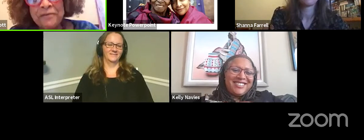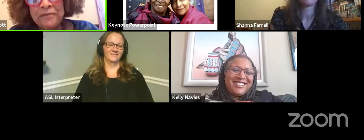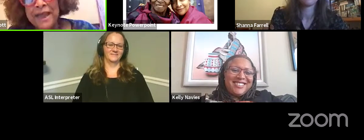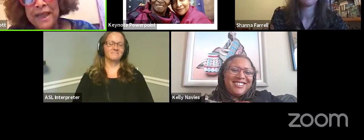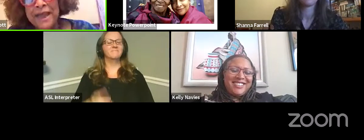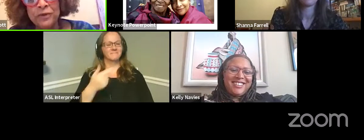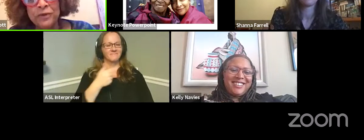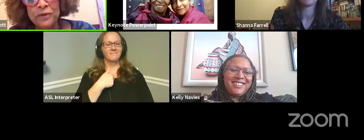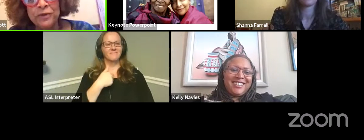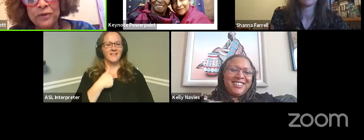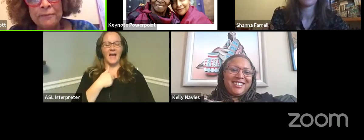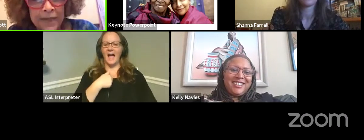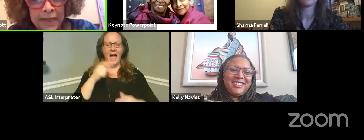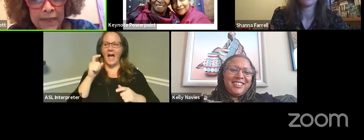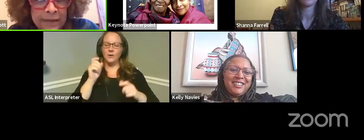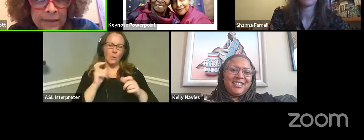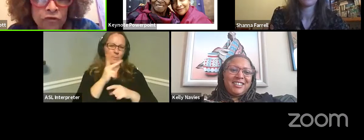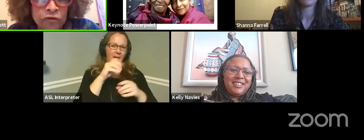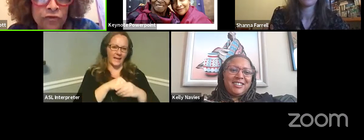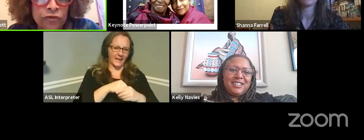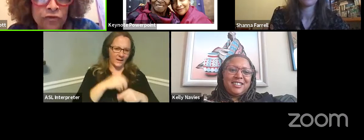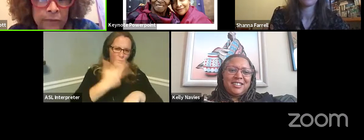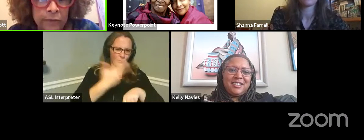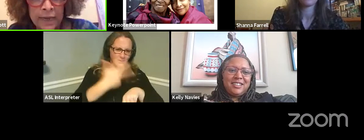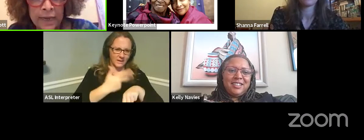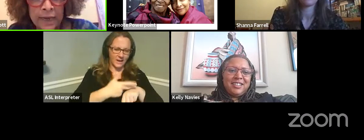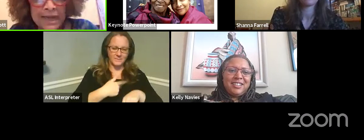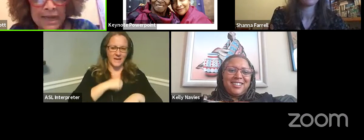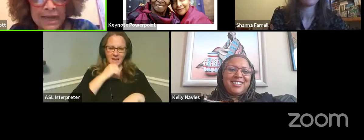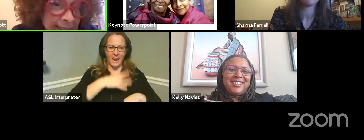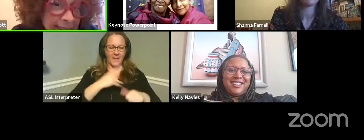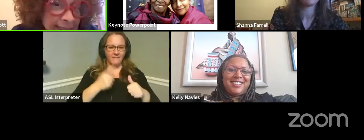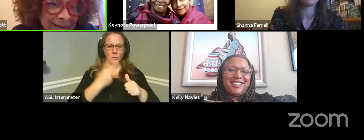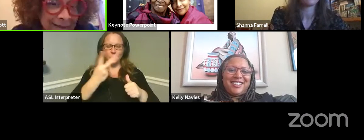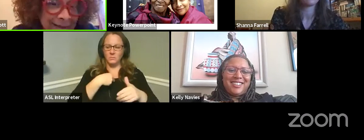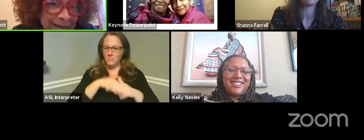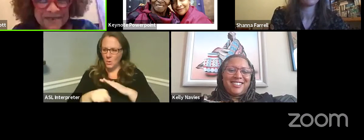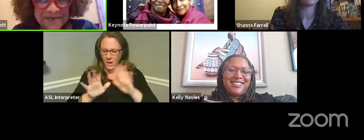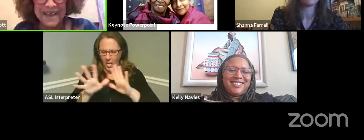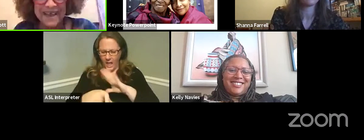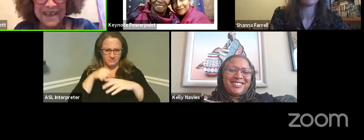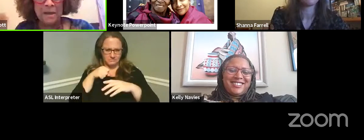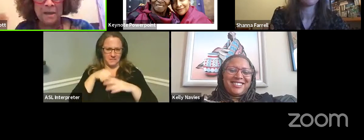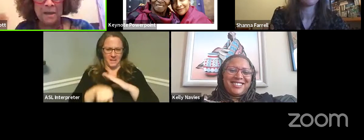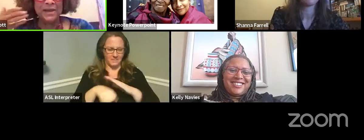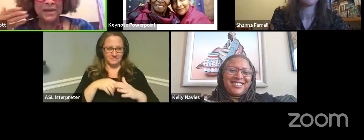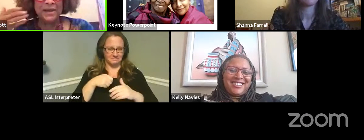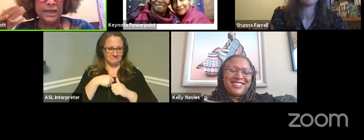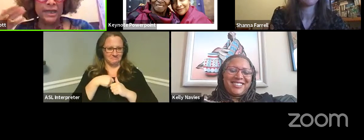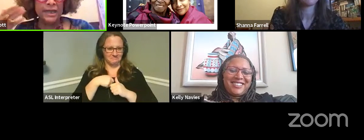I went back in 3 times because I didn't like the first 2 takes. Gazangzang,